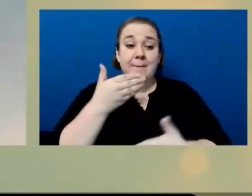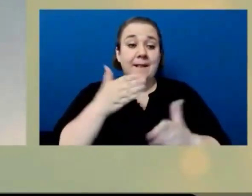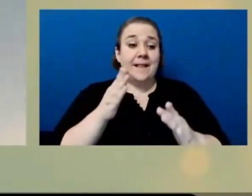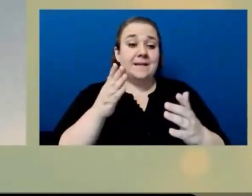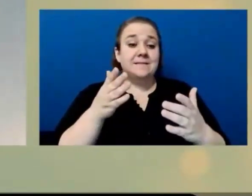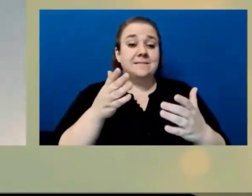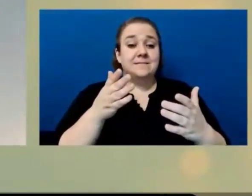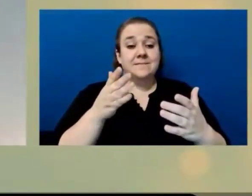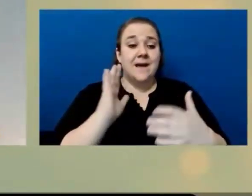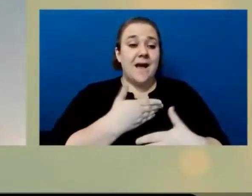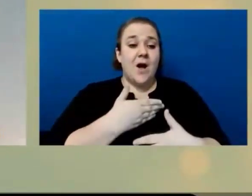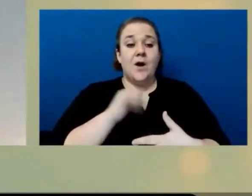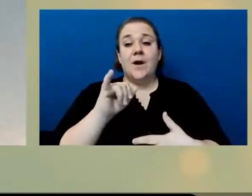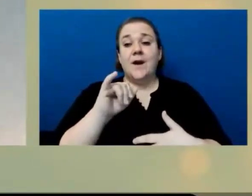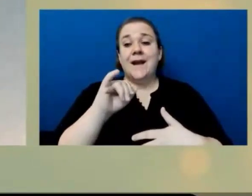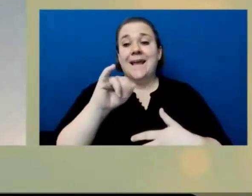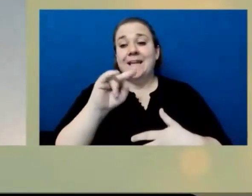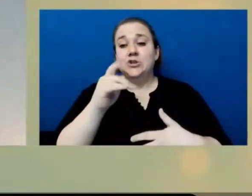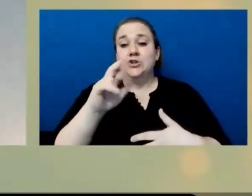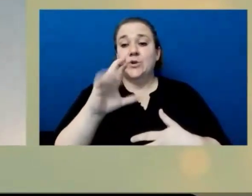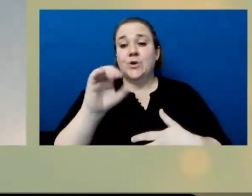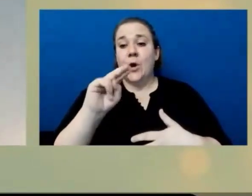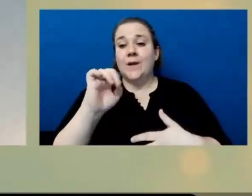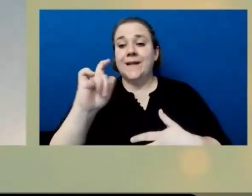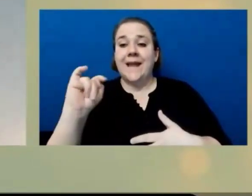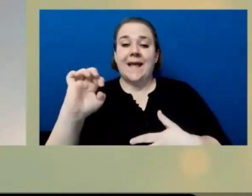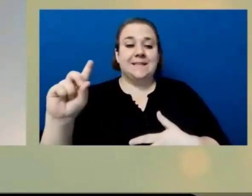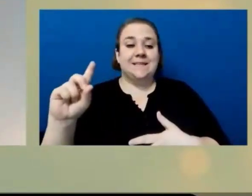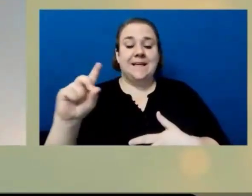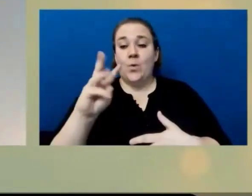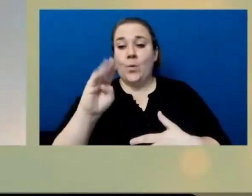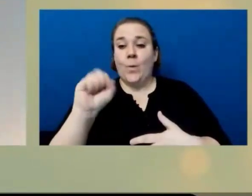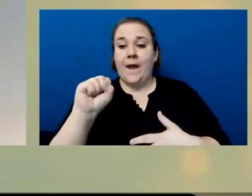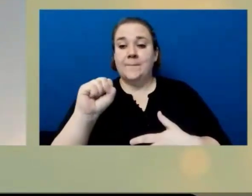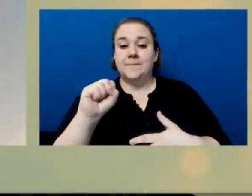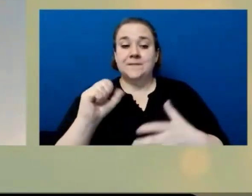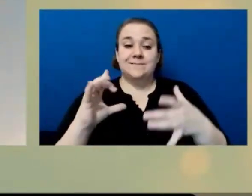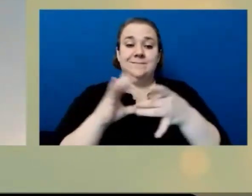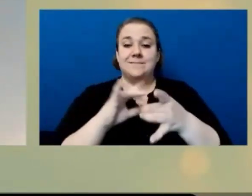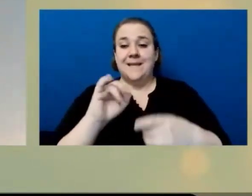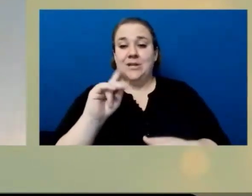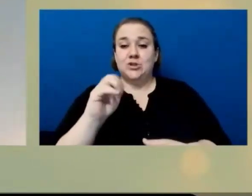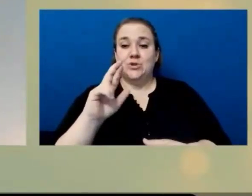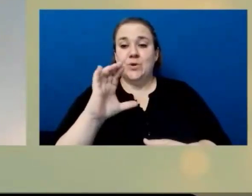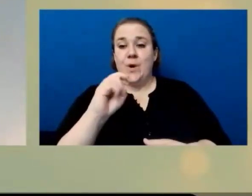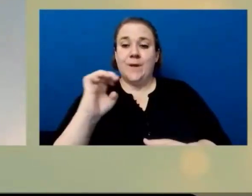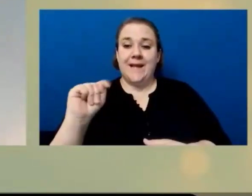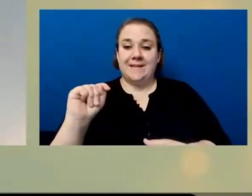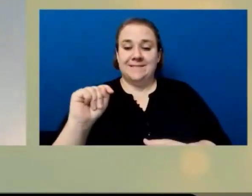ways we are connected, accompanied, and so deeply held across all of time and all of space.